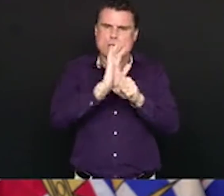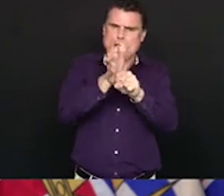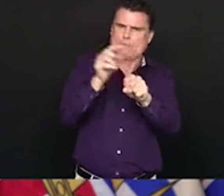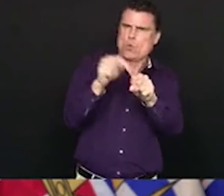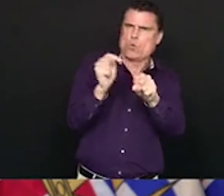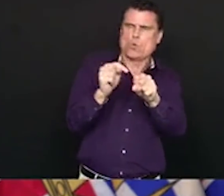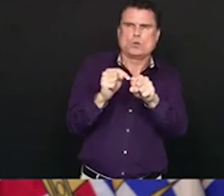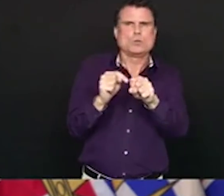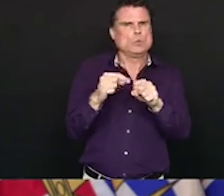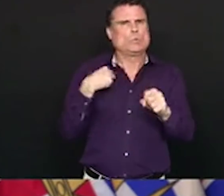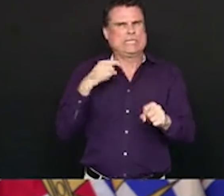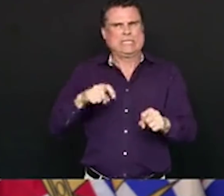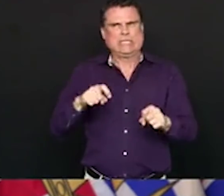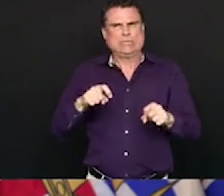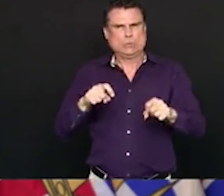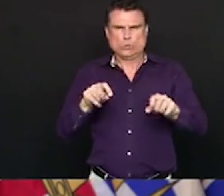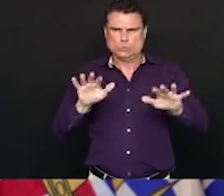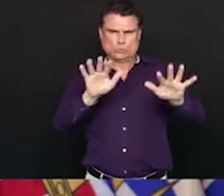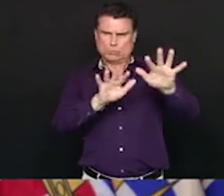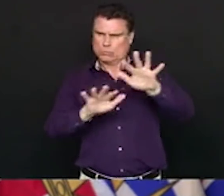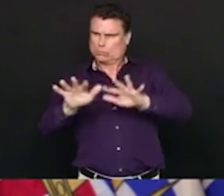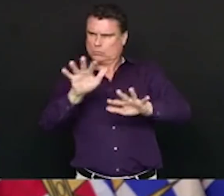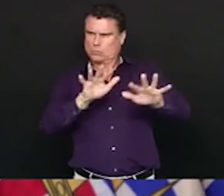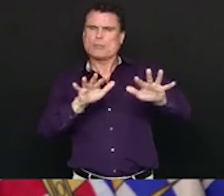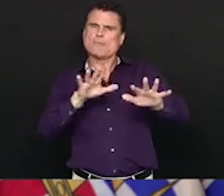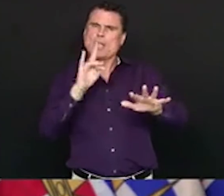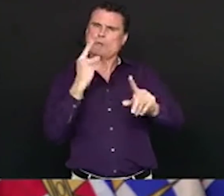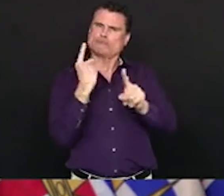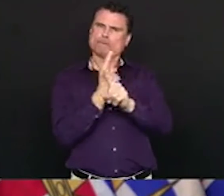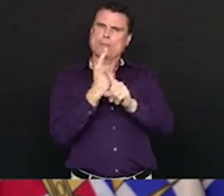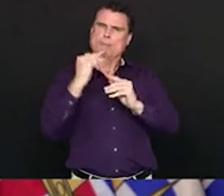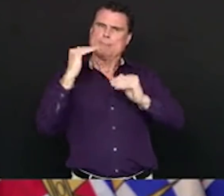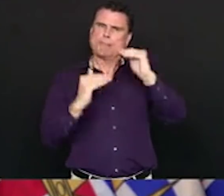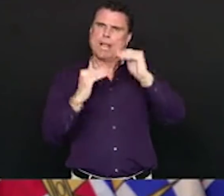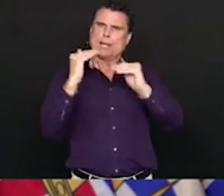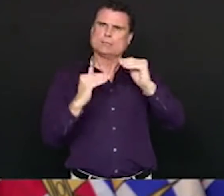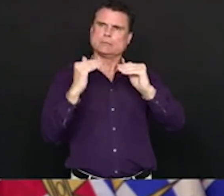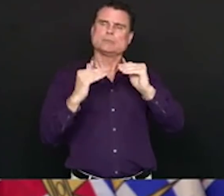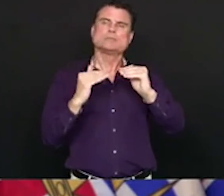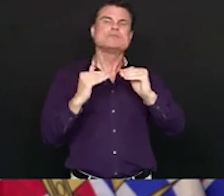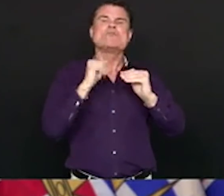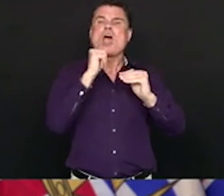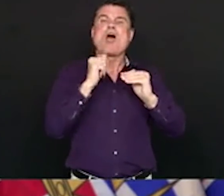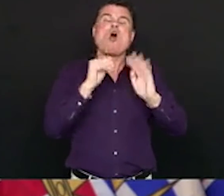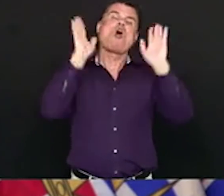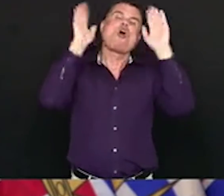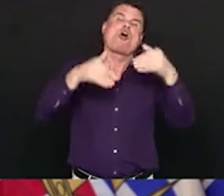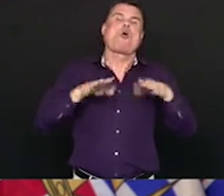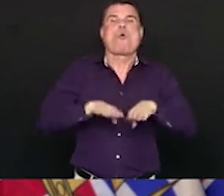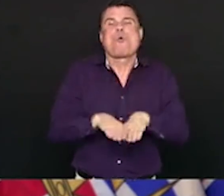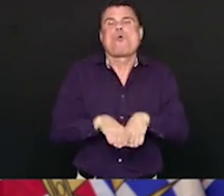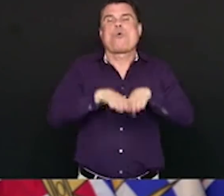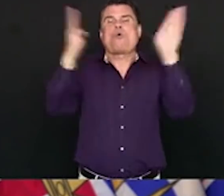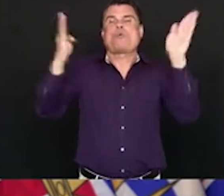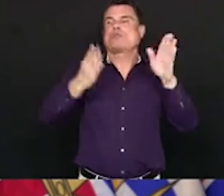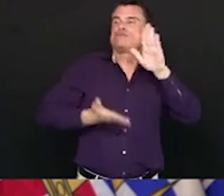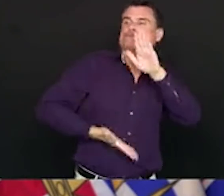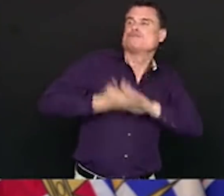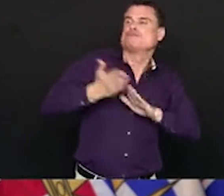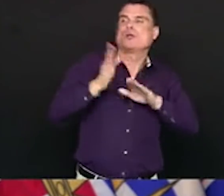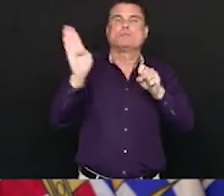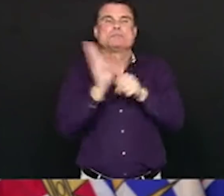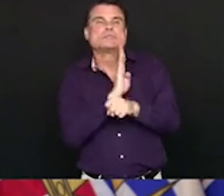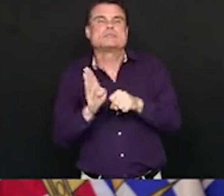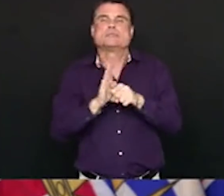between opening up, letting us get back to some of the important things that we have in our lives, including our health system, but being